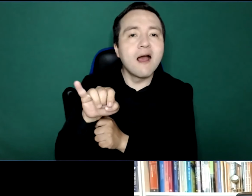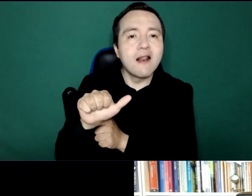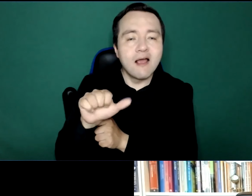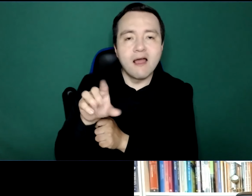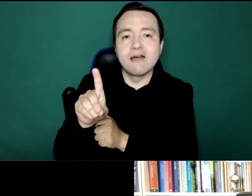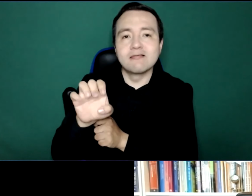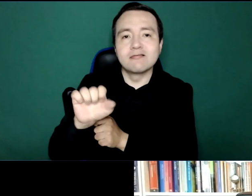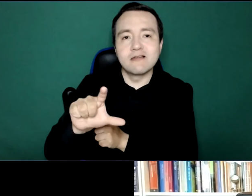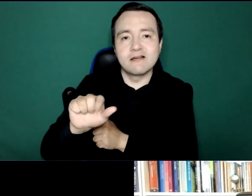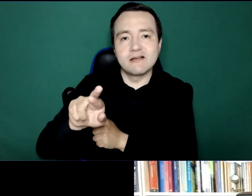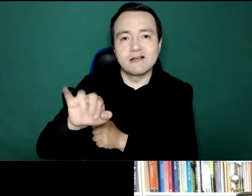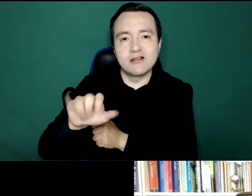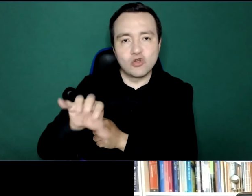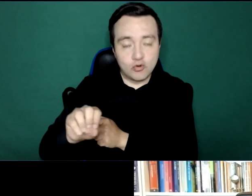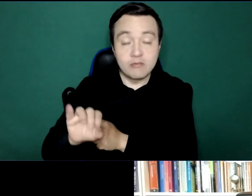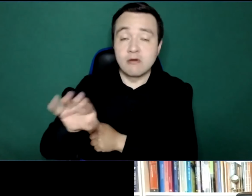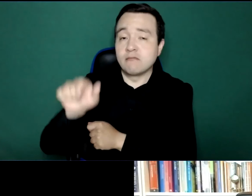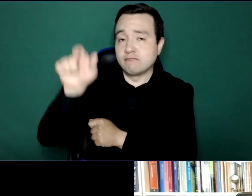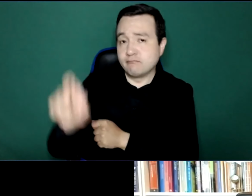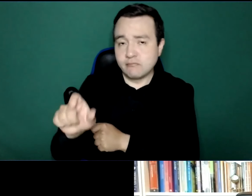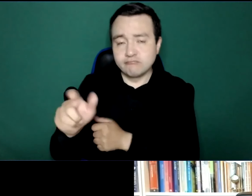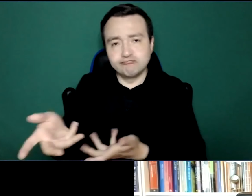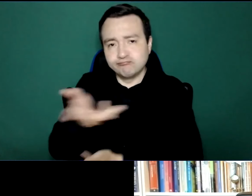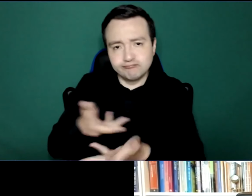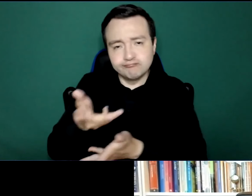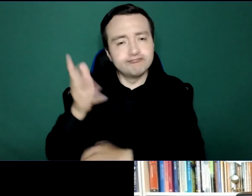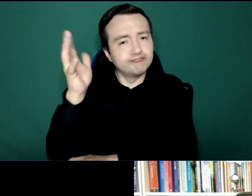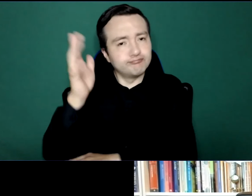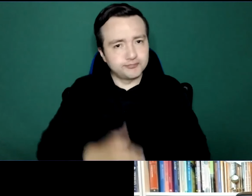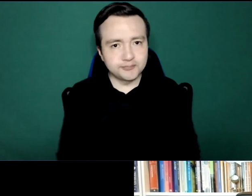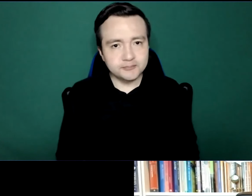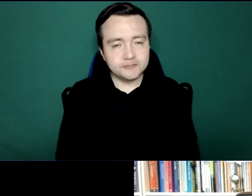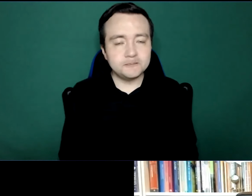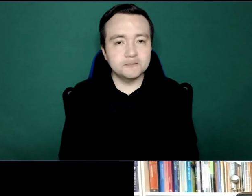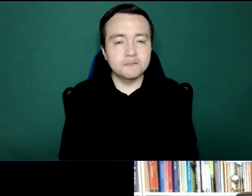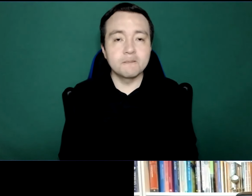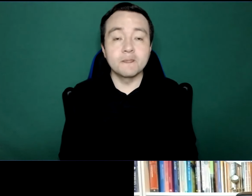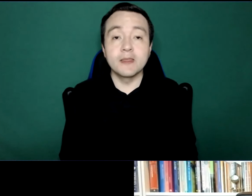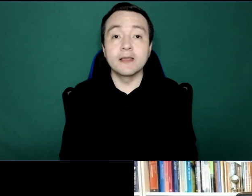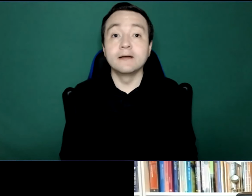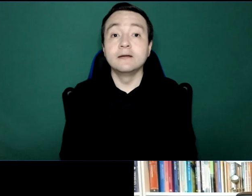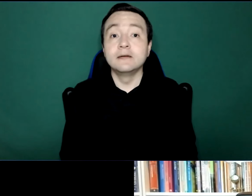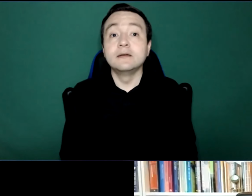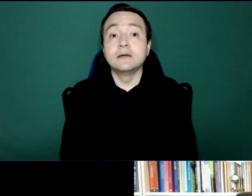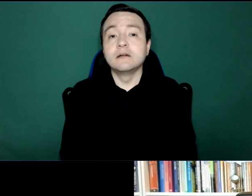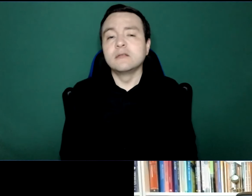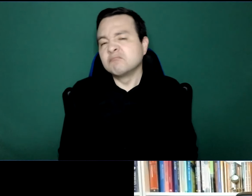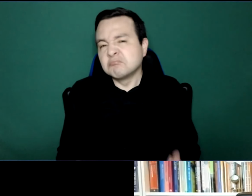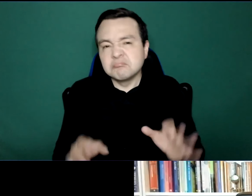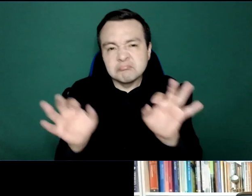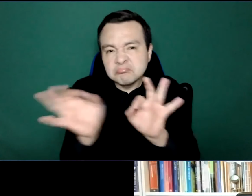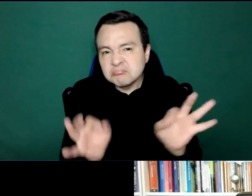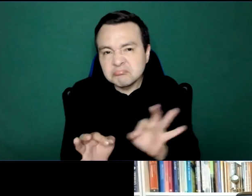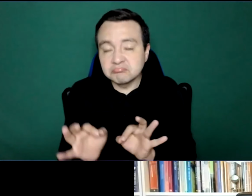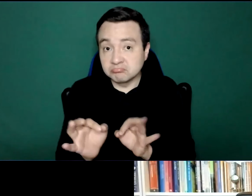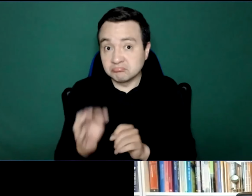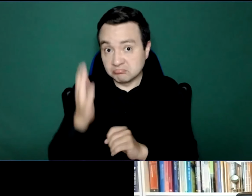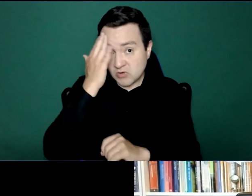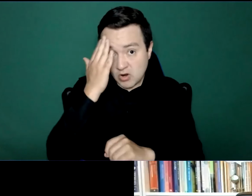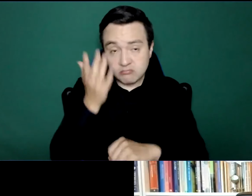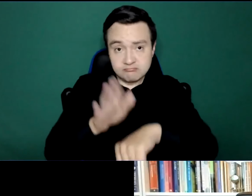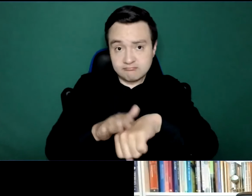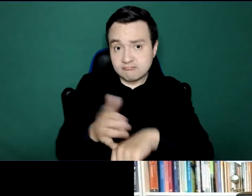the department. A couple of logistics notes. Please note that we have translation in English and Spanish,